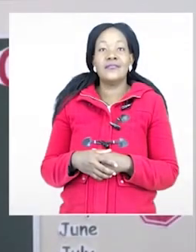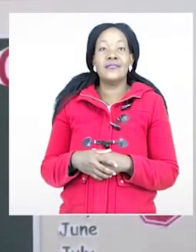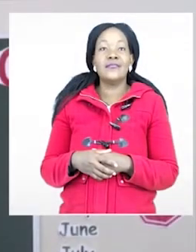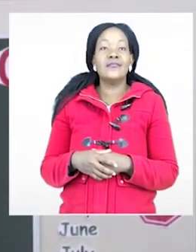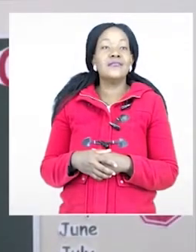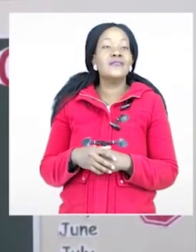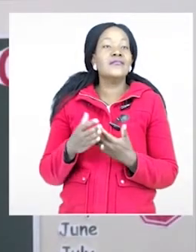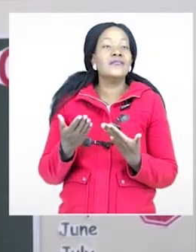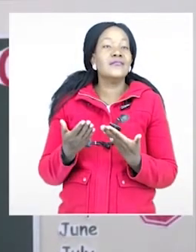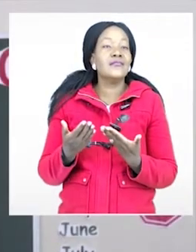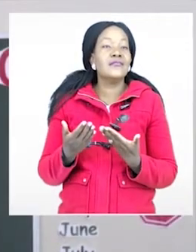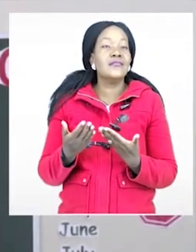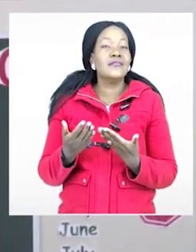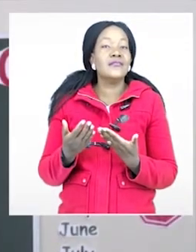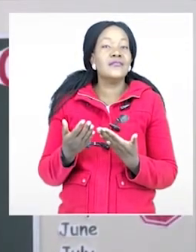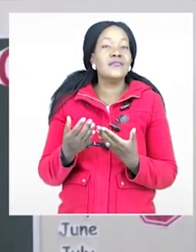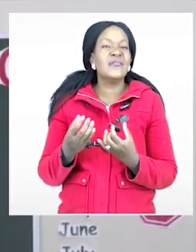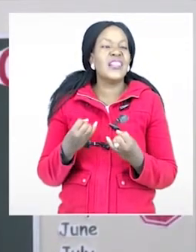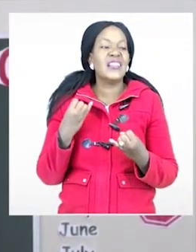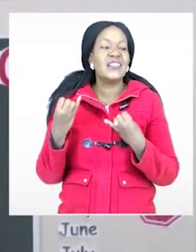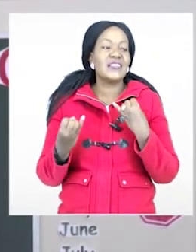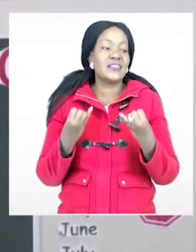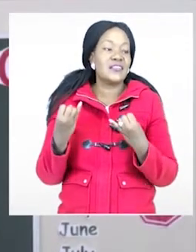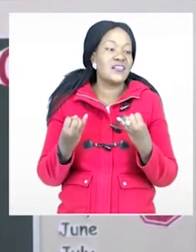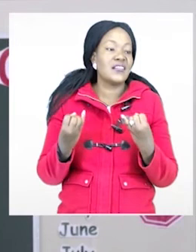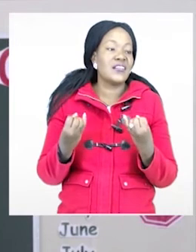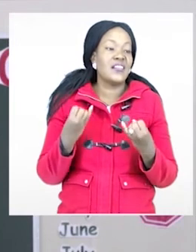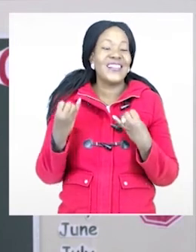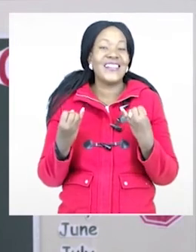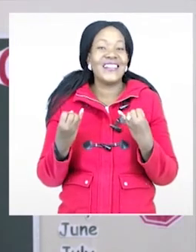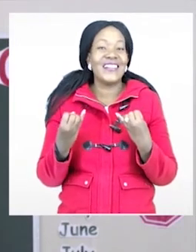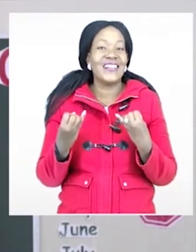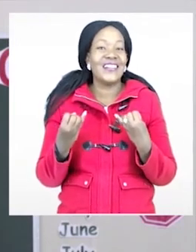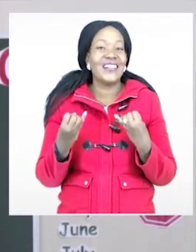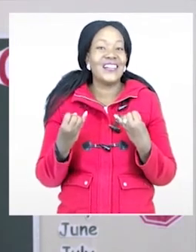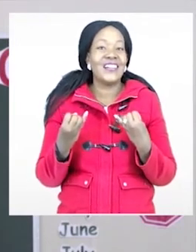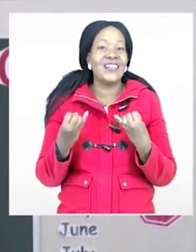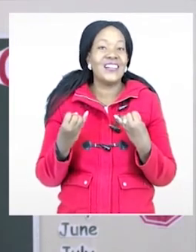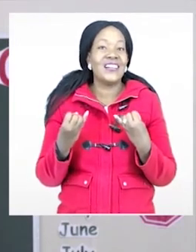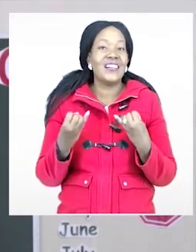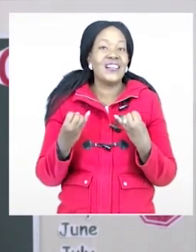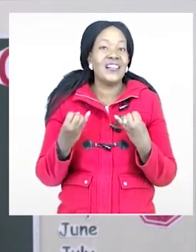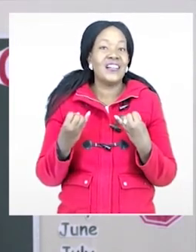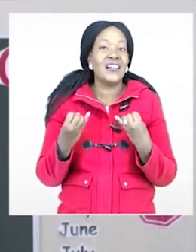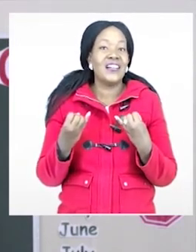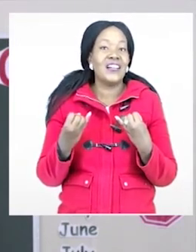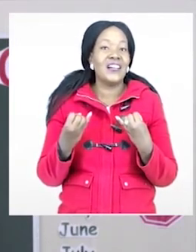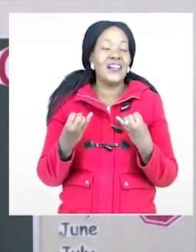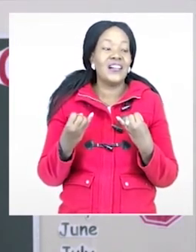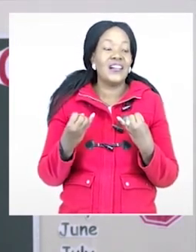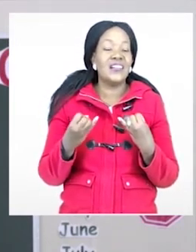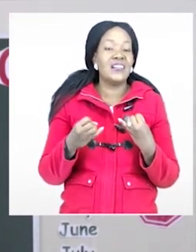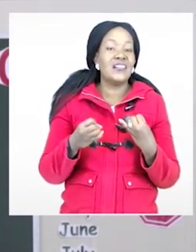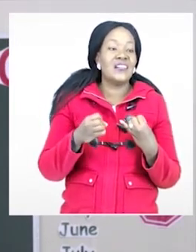Friends, let's quickly play a game. Simon says touch your left ear.